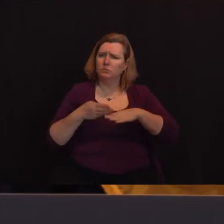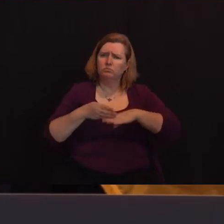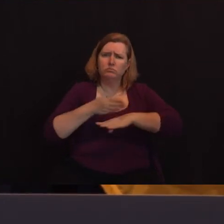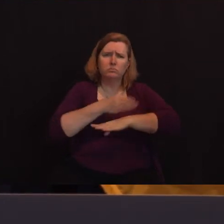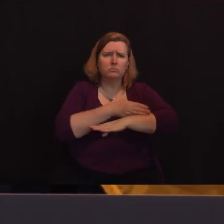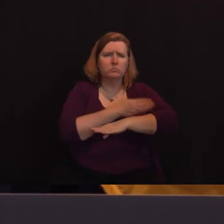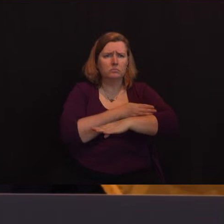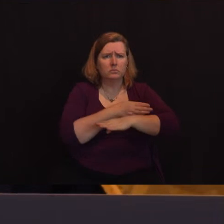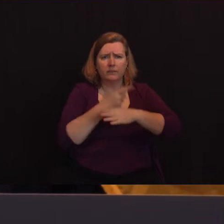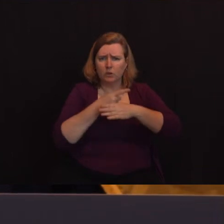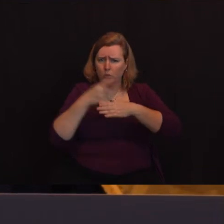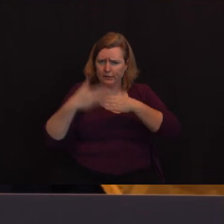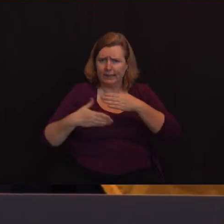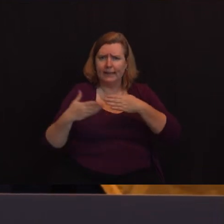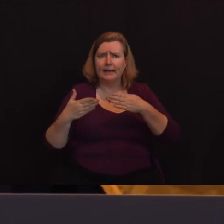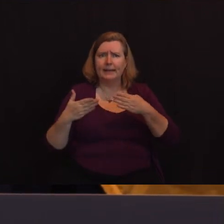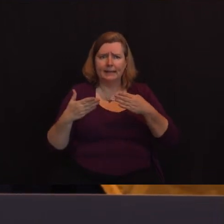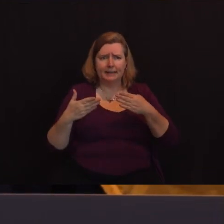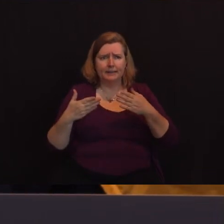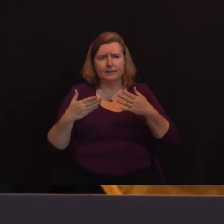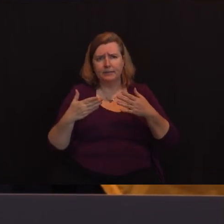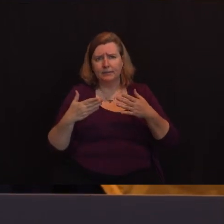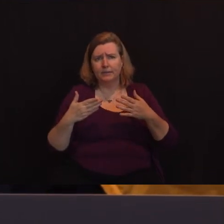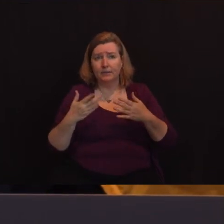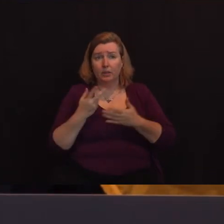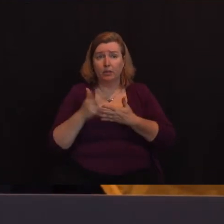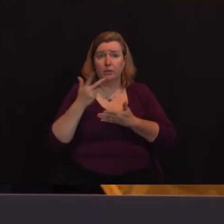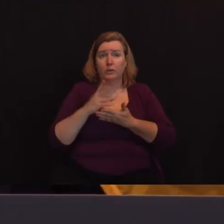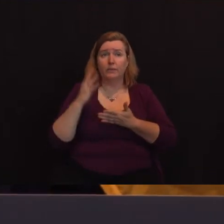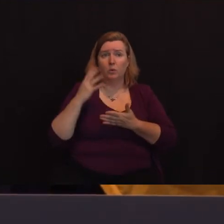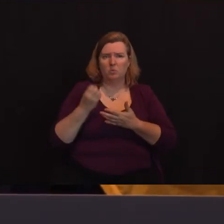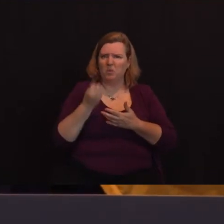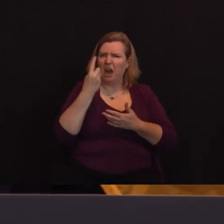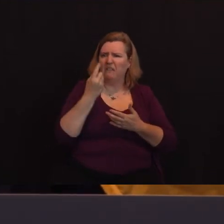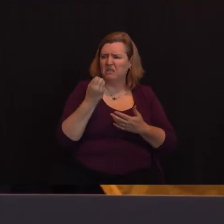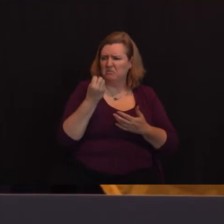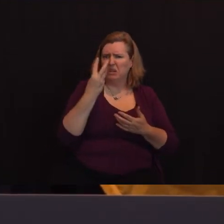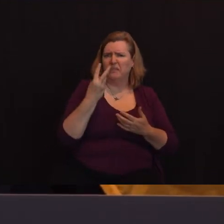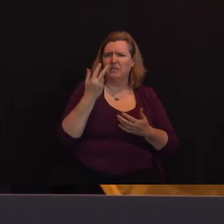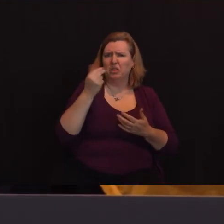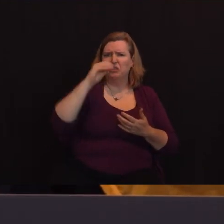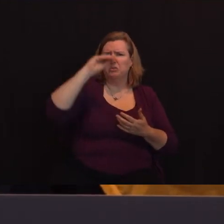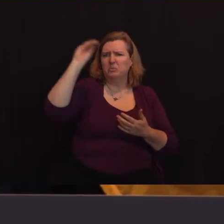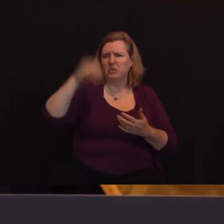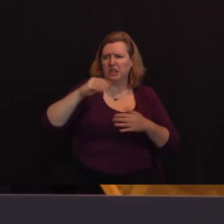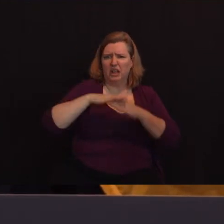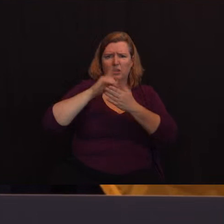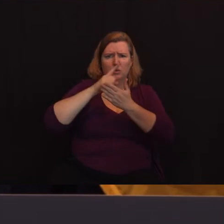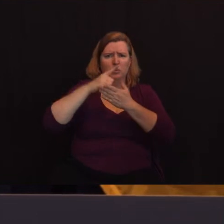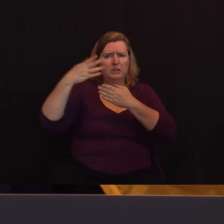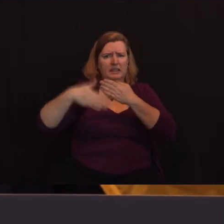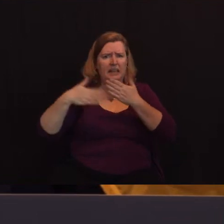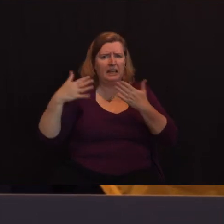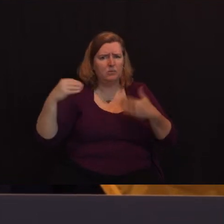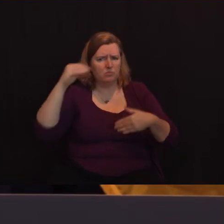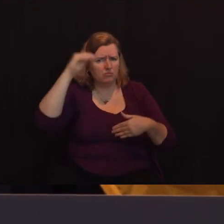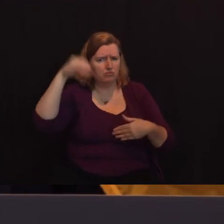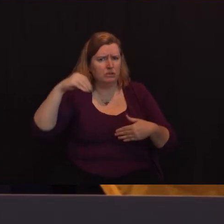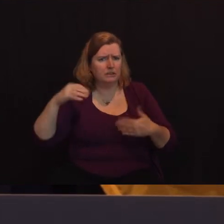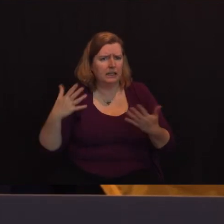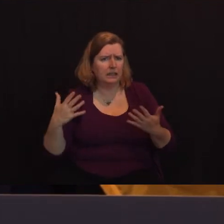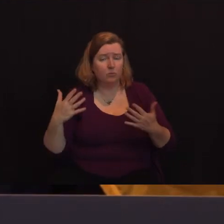consistently, not 3 or 4 weeks ago, 11, 12, 13% on weekends. It's down by 2/3, if not